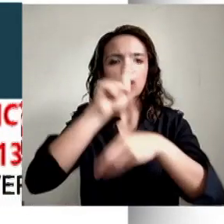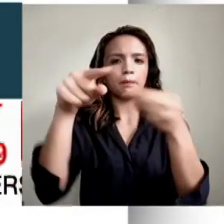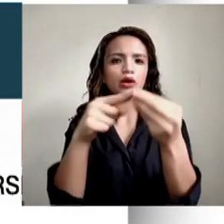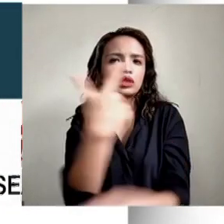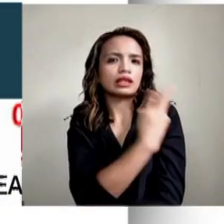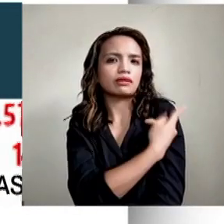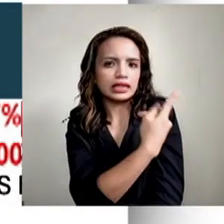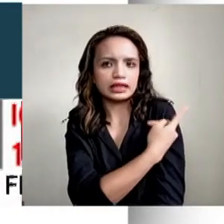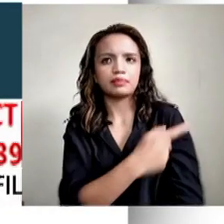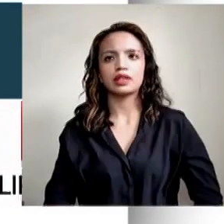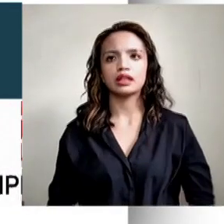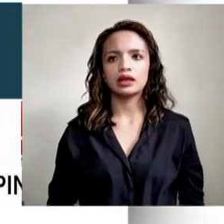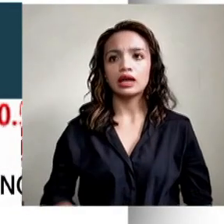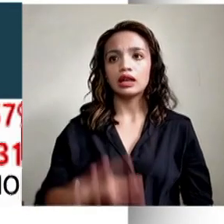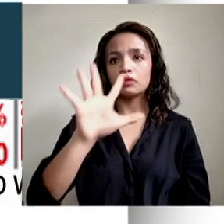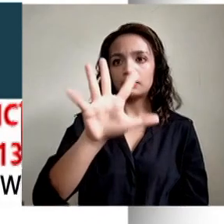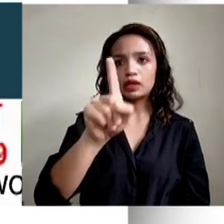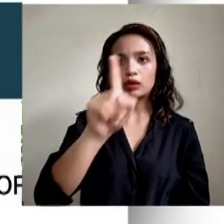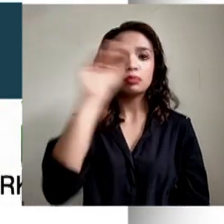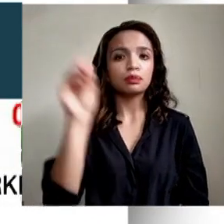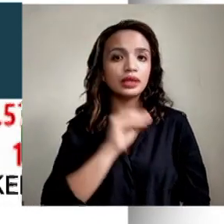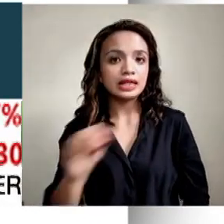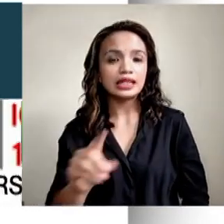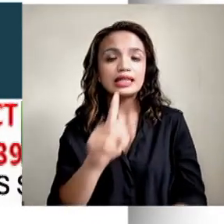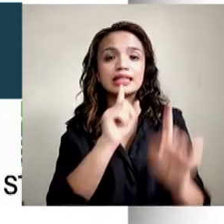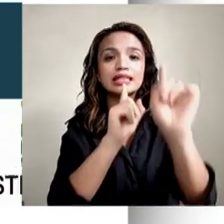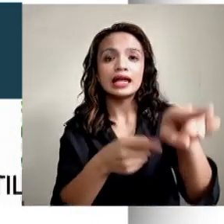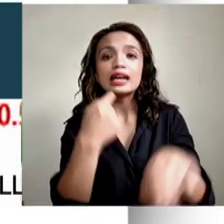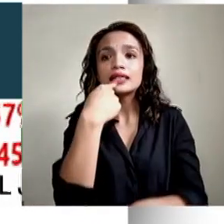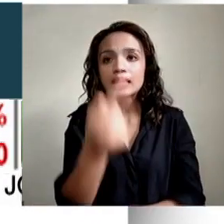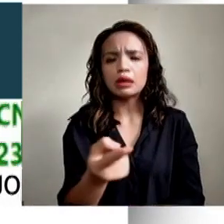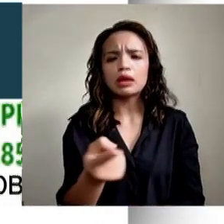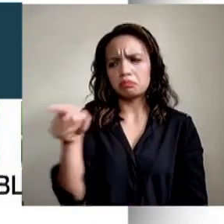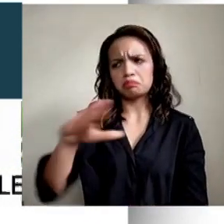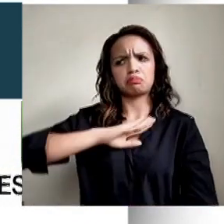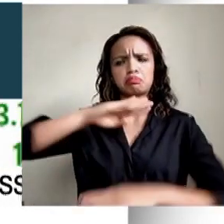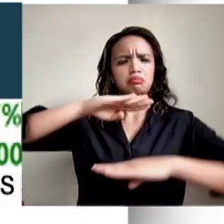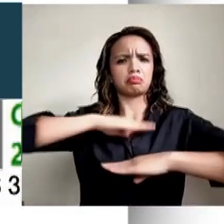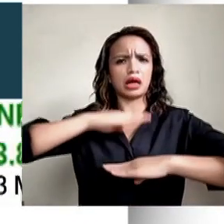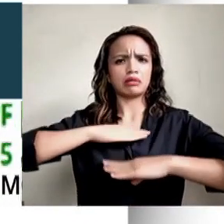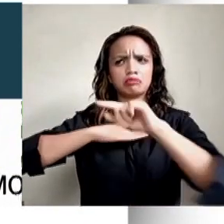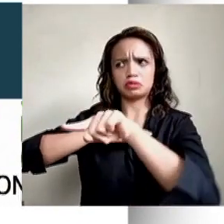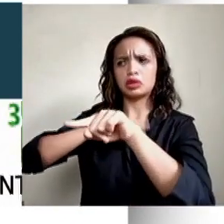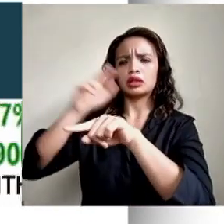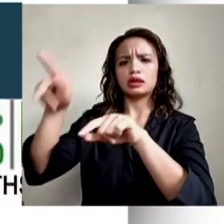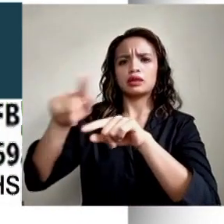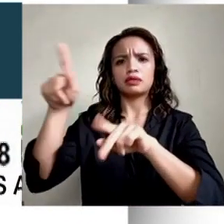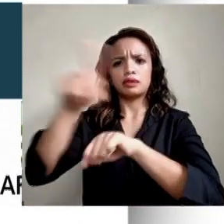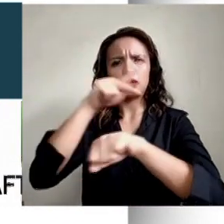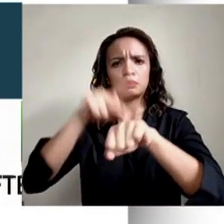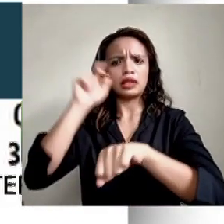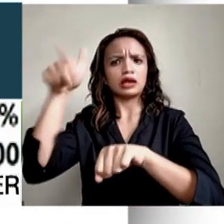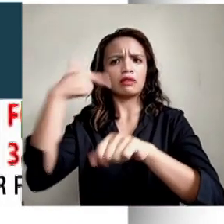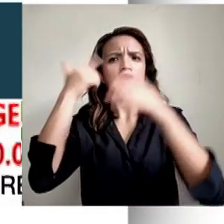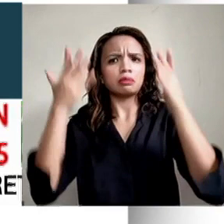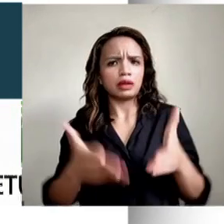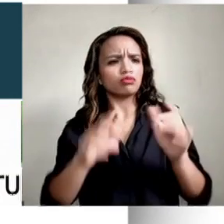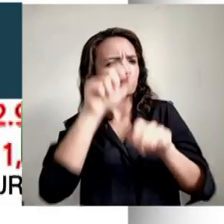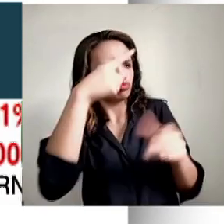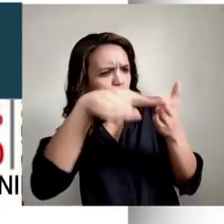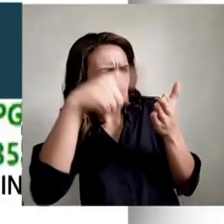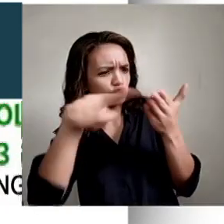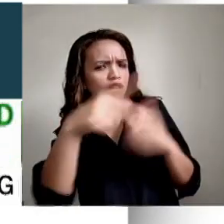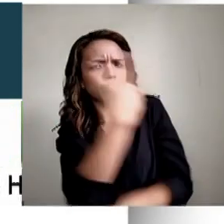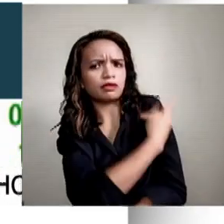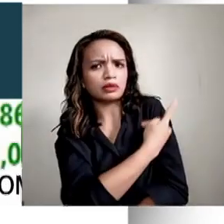stations, 51% of the respondents say they're confident with how Philippine regulators assess the vaccines.